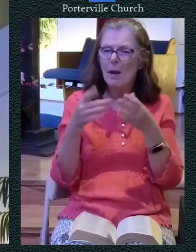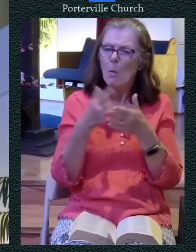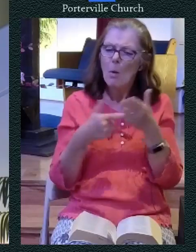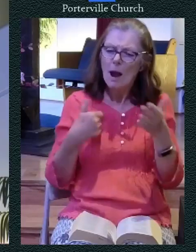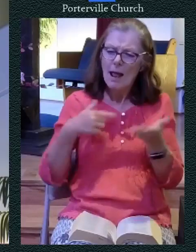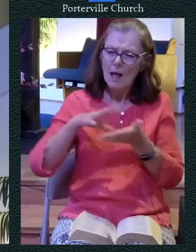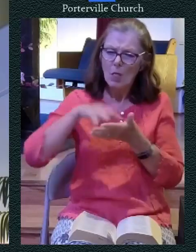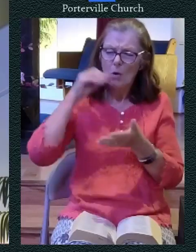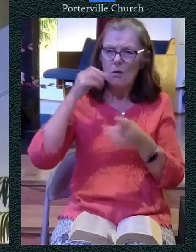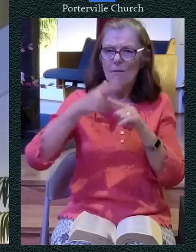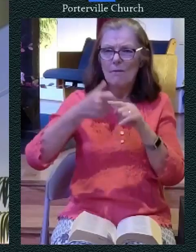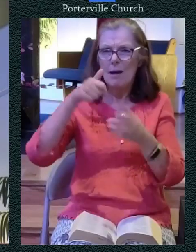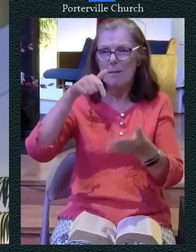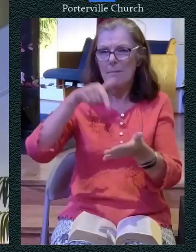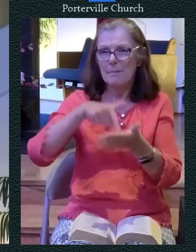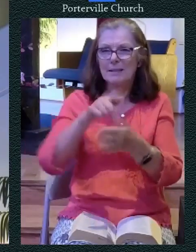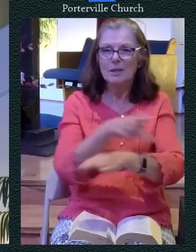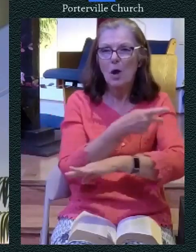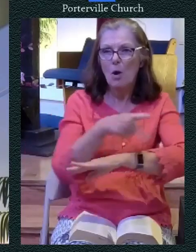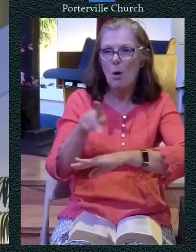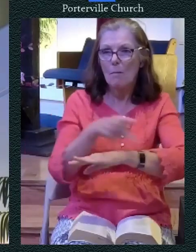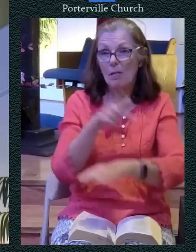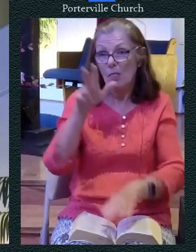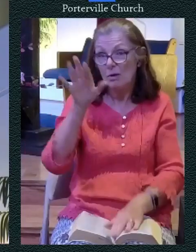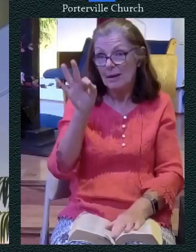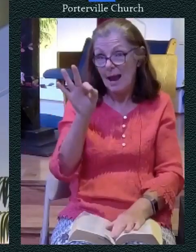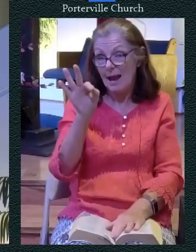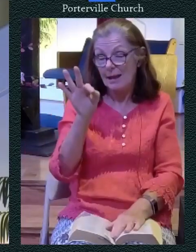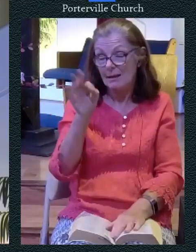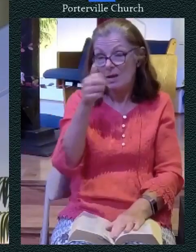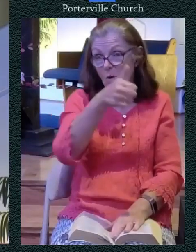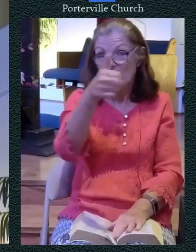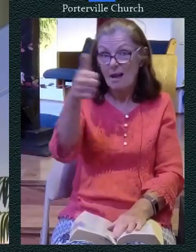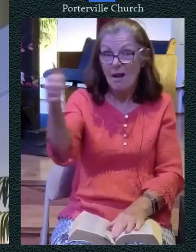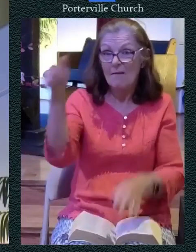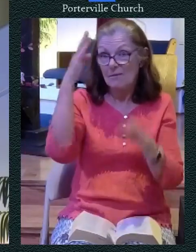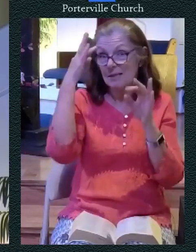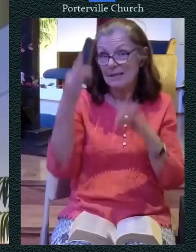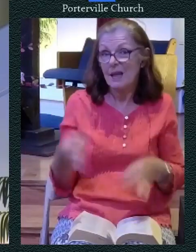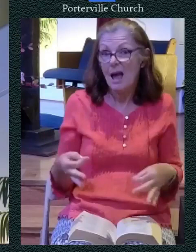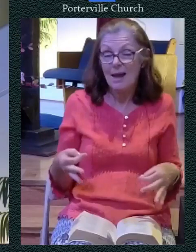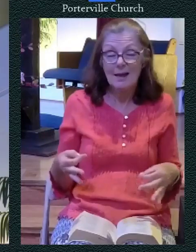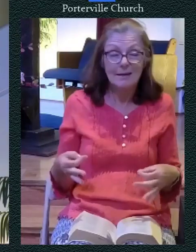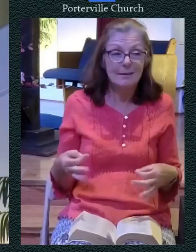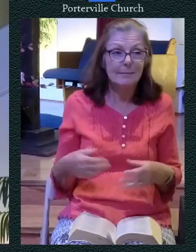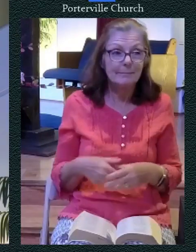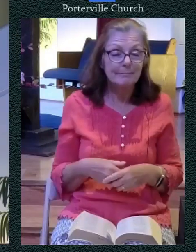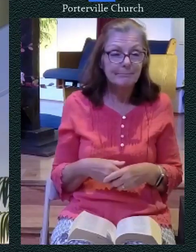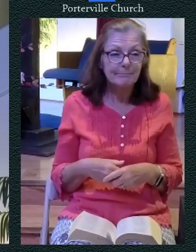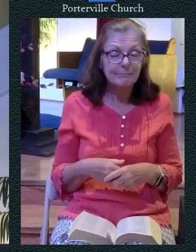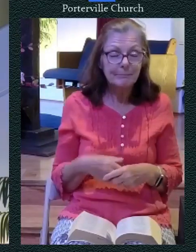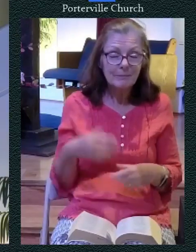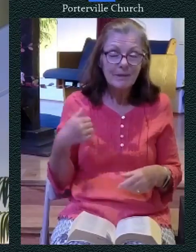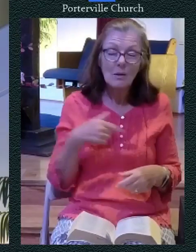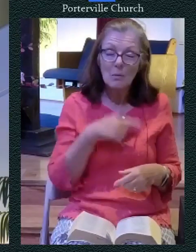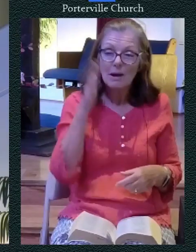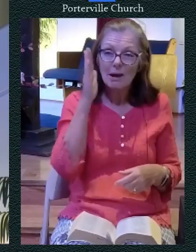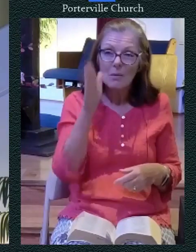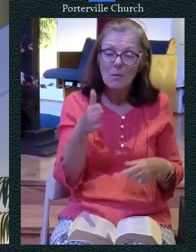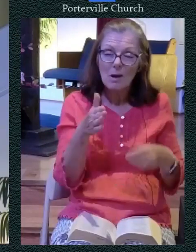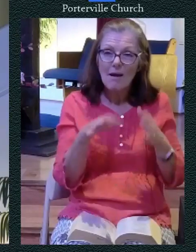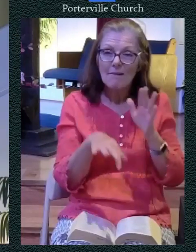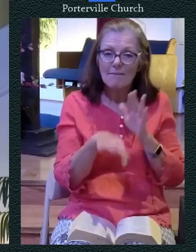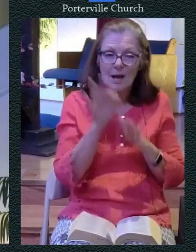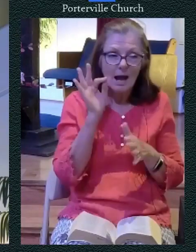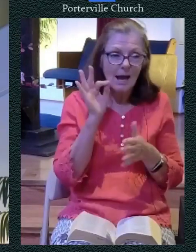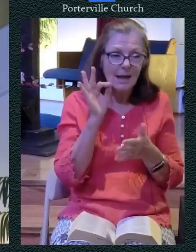and you can weigh it for yourself on your own time. Regardless, I think that we will find some things in this